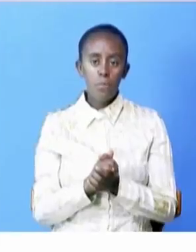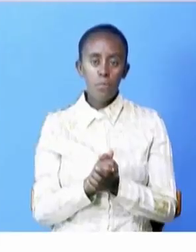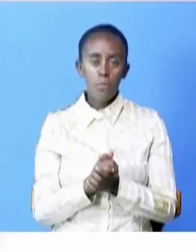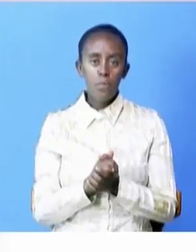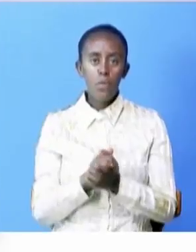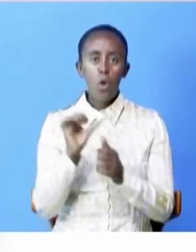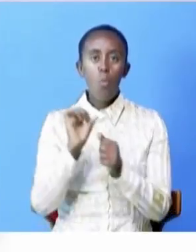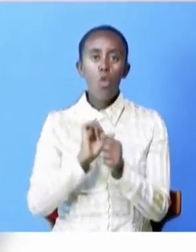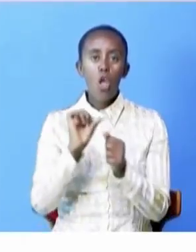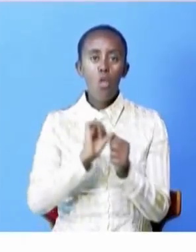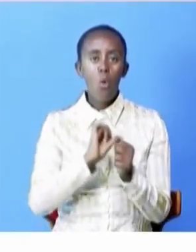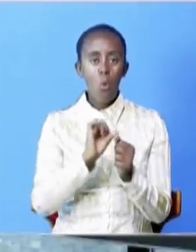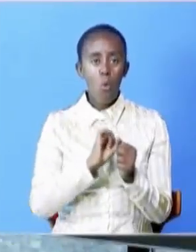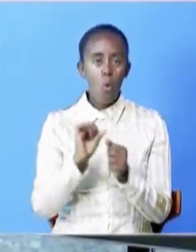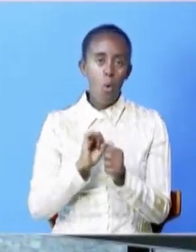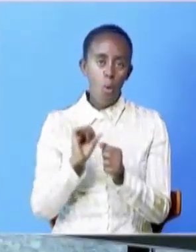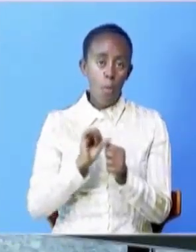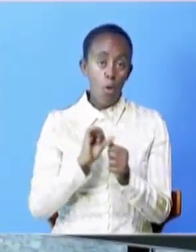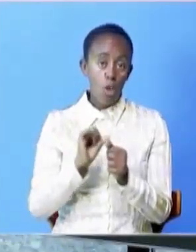potatoes.